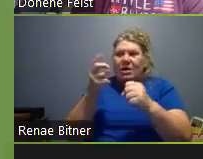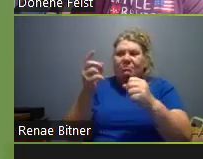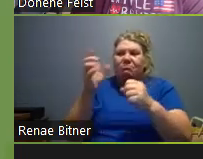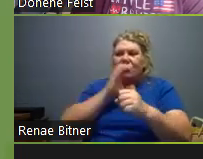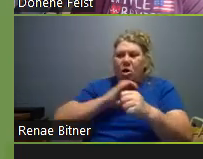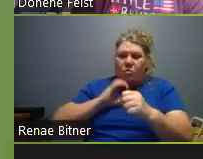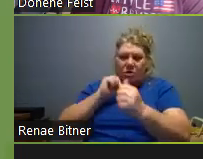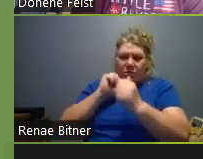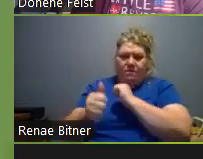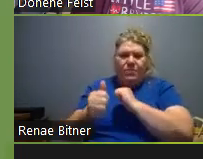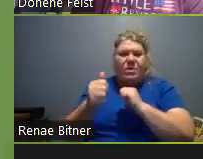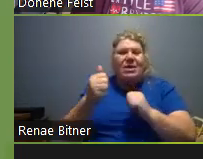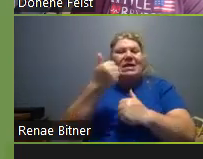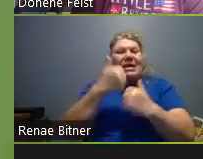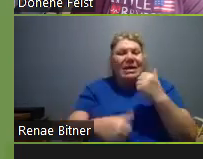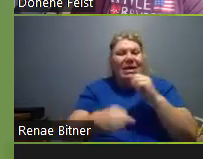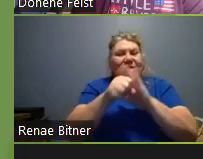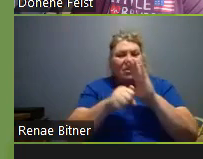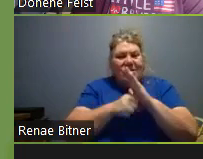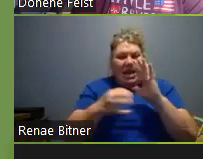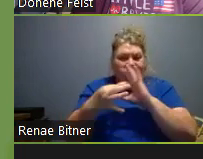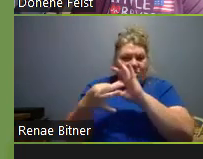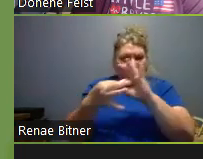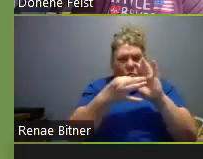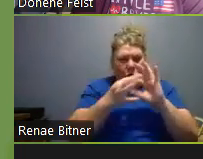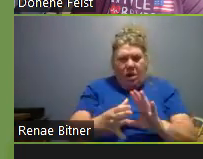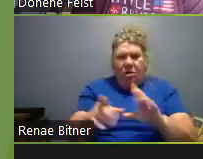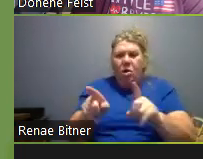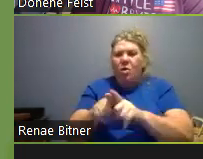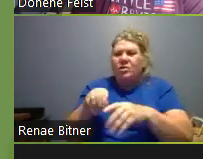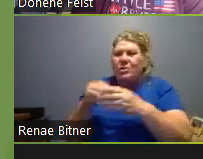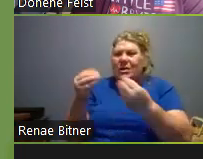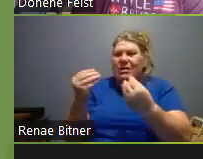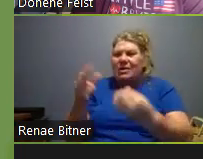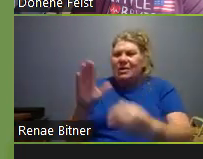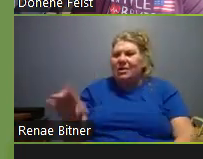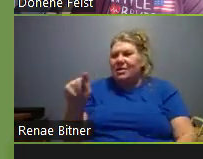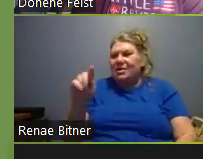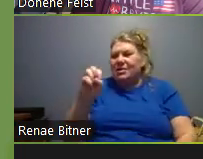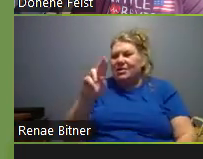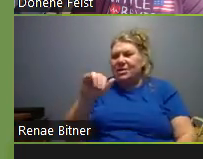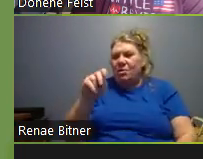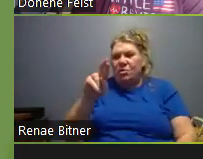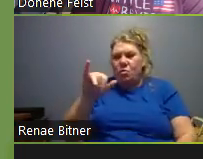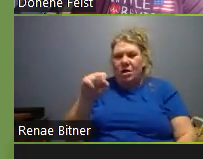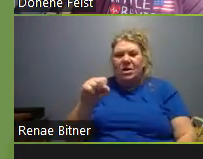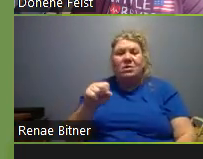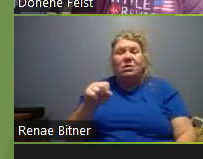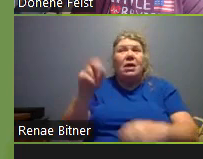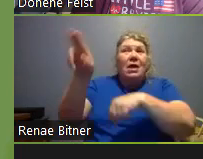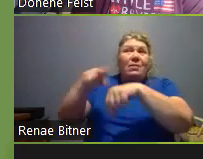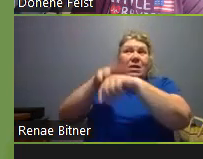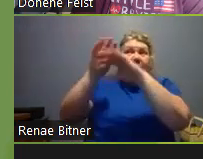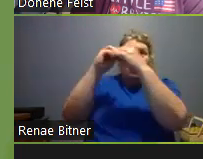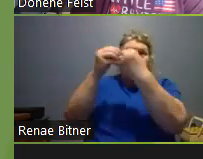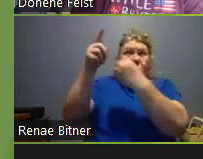a coordinator in every state, and then also in the territories. A lot of the things that the national